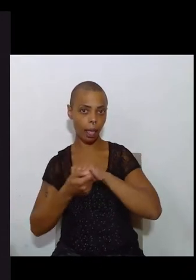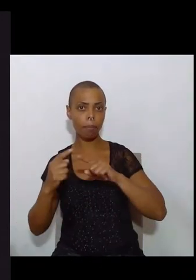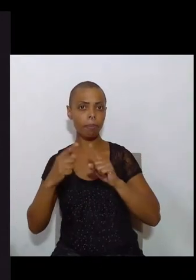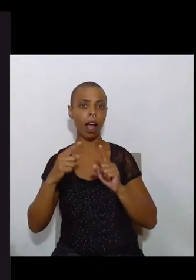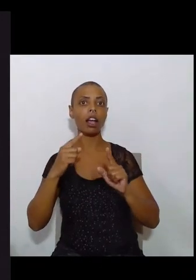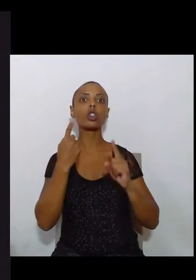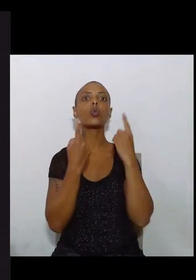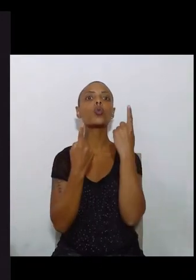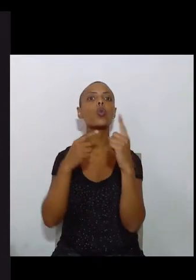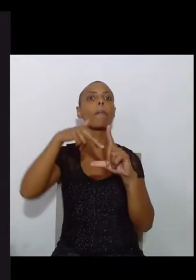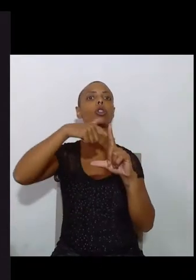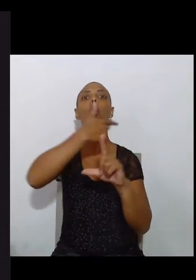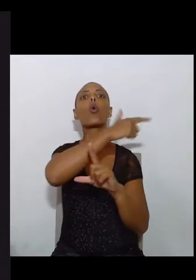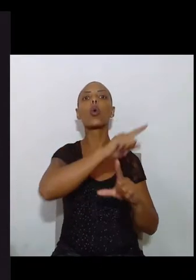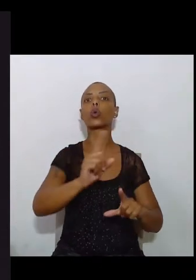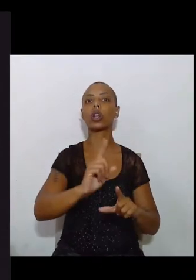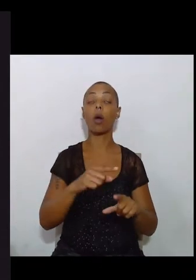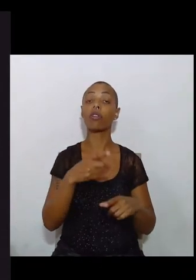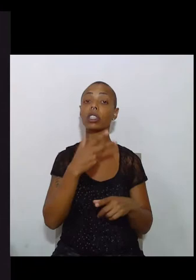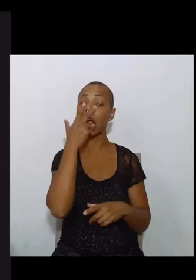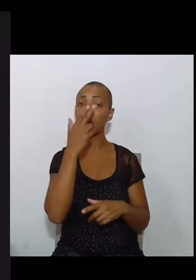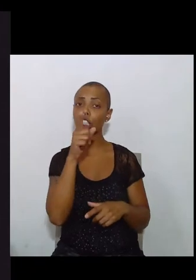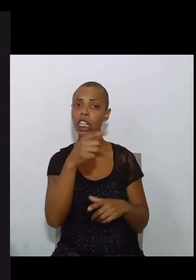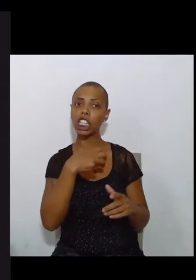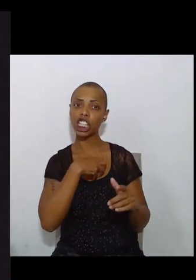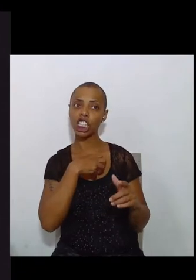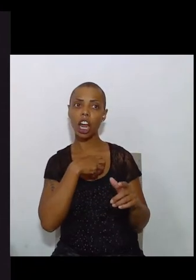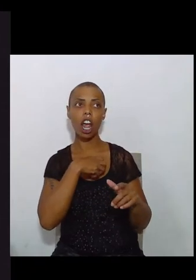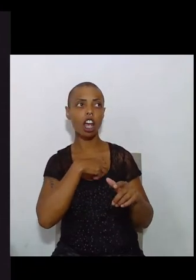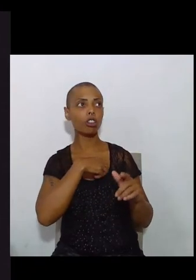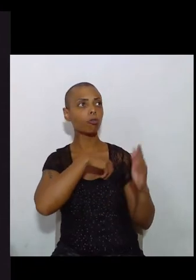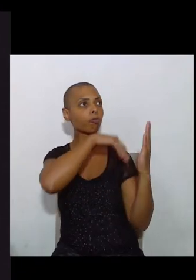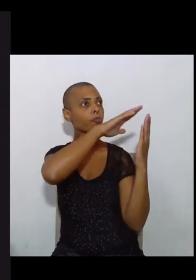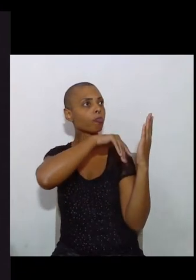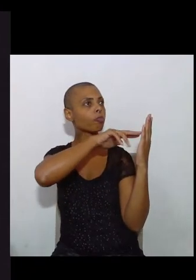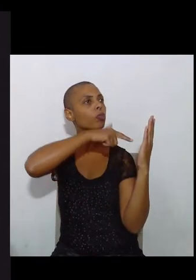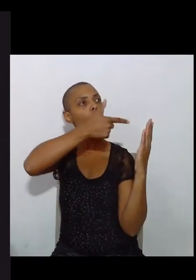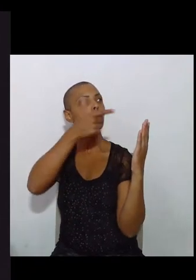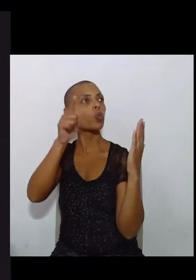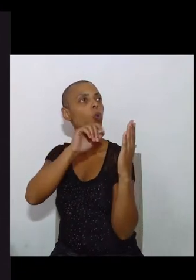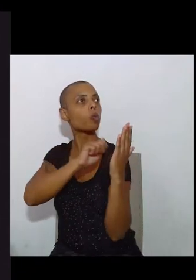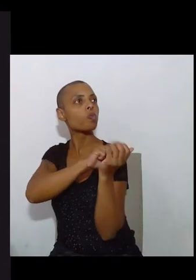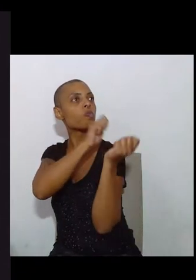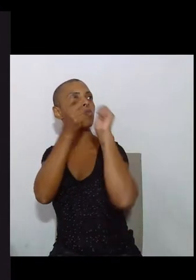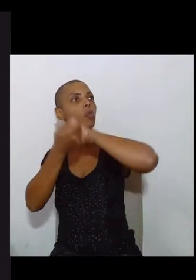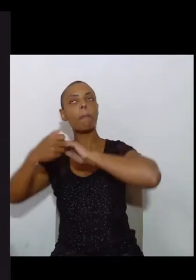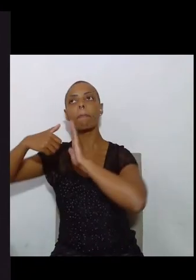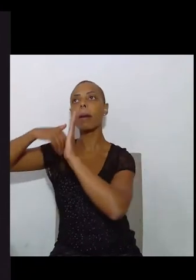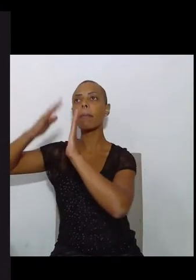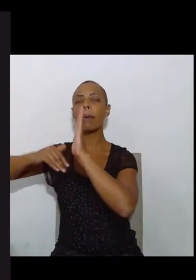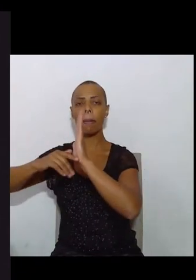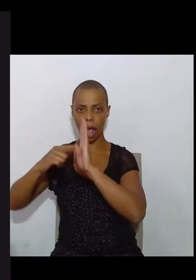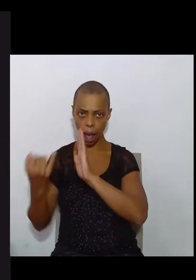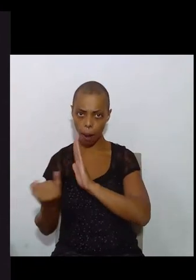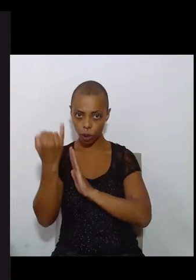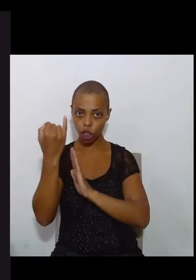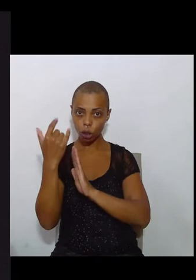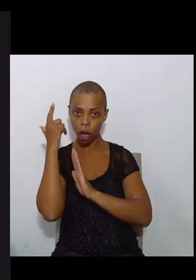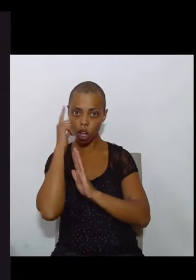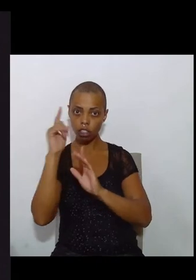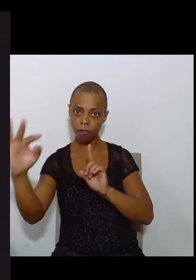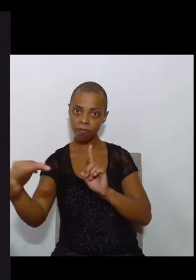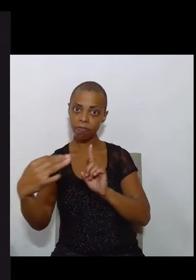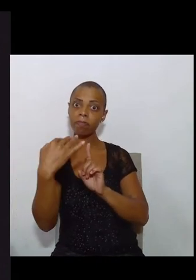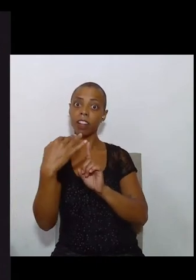do you believe that uh remakes of paintings like this are necessary